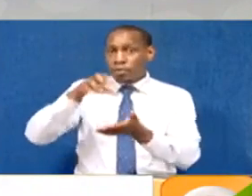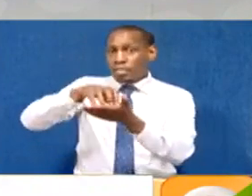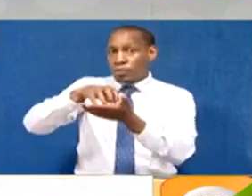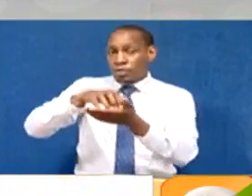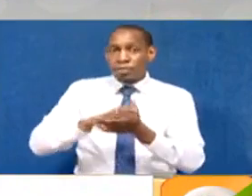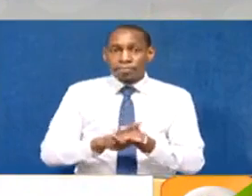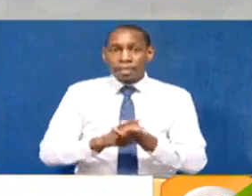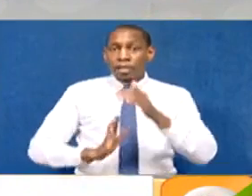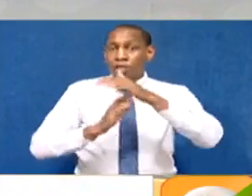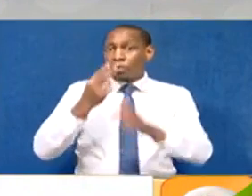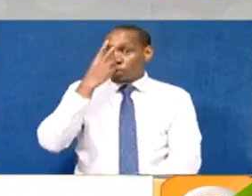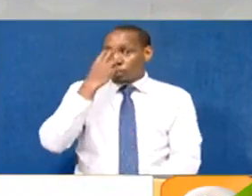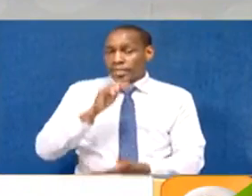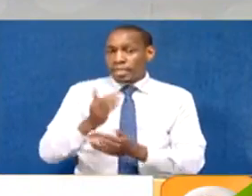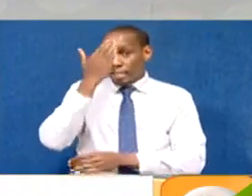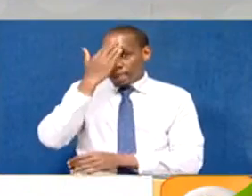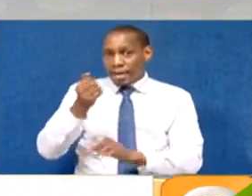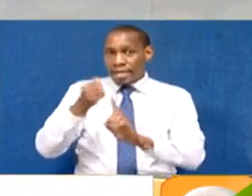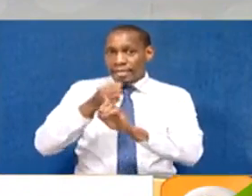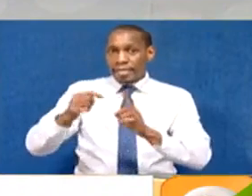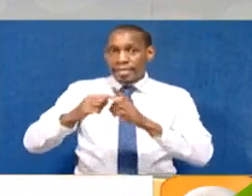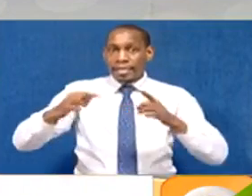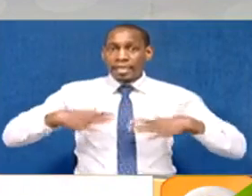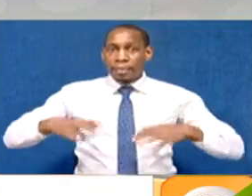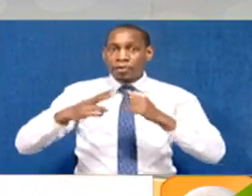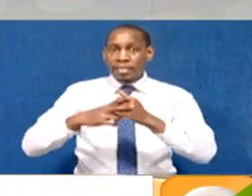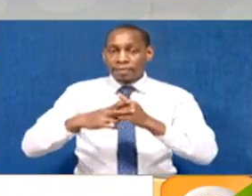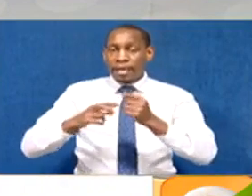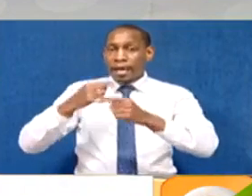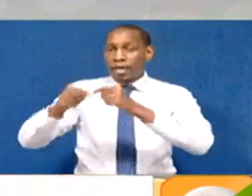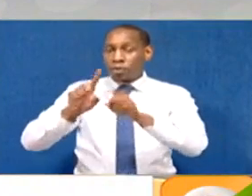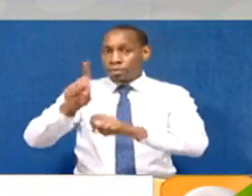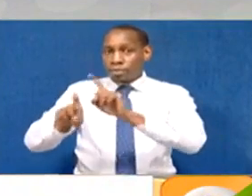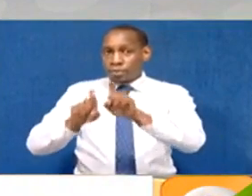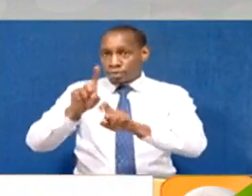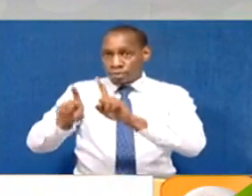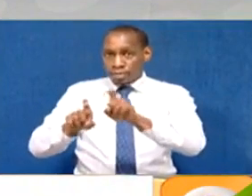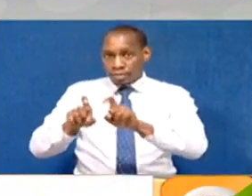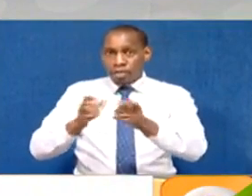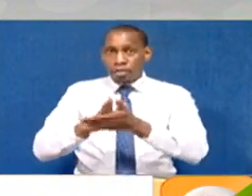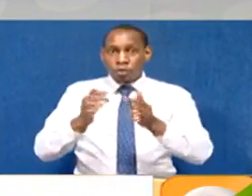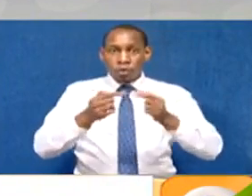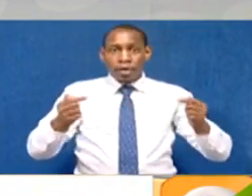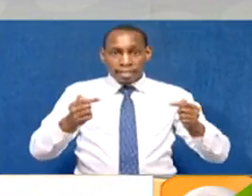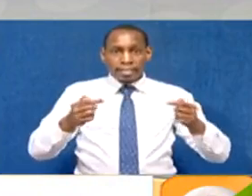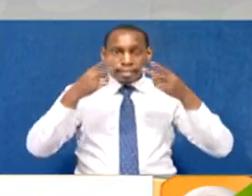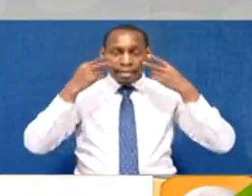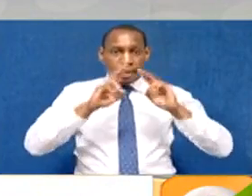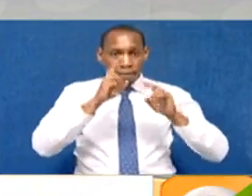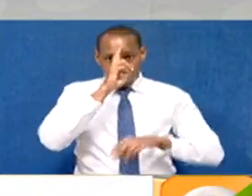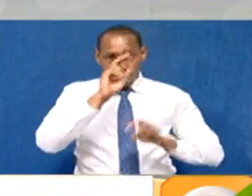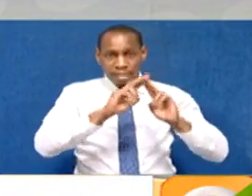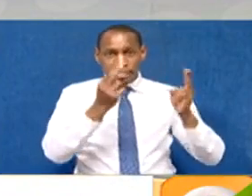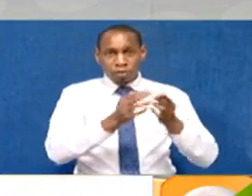incident. The main suspect in Monday's attack that claimed seven lives is still under interrogation by the anti-terror police